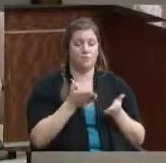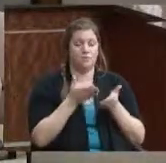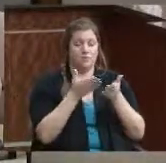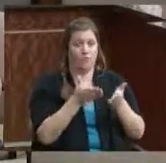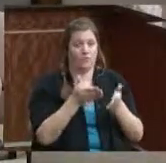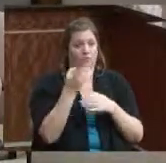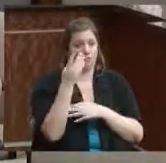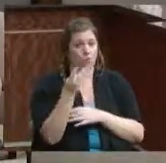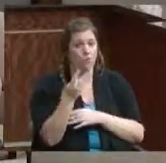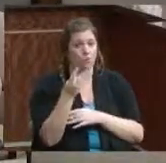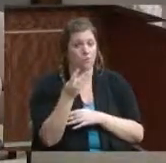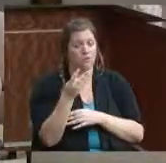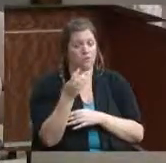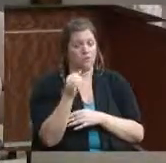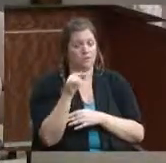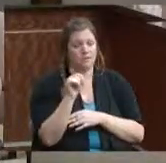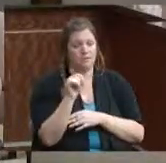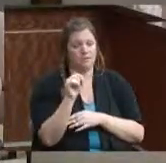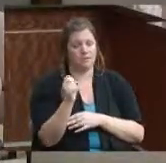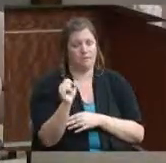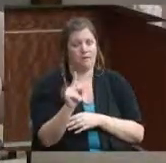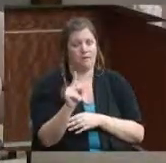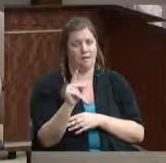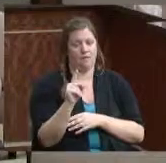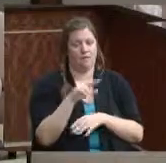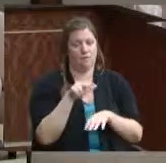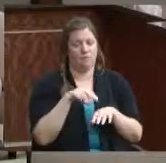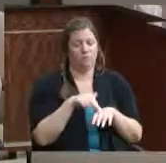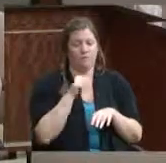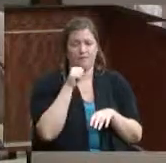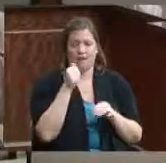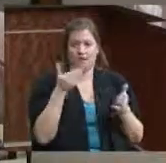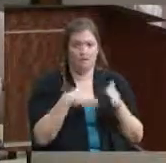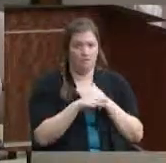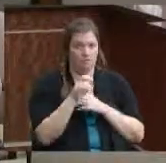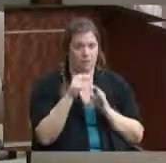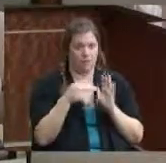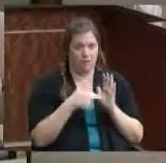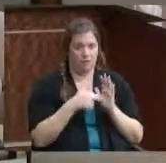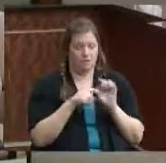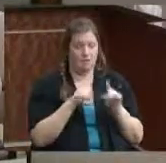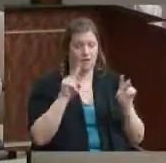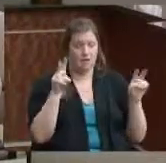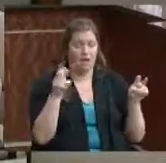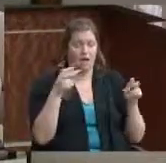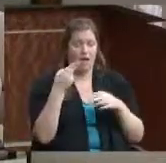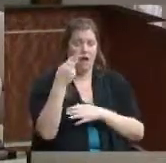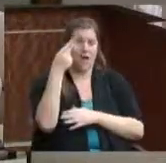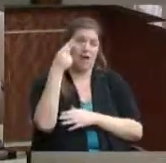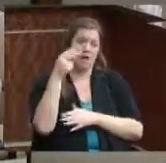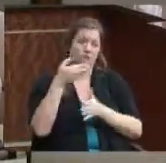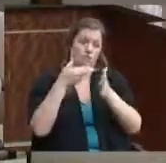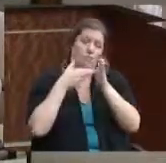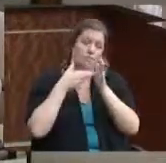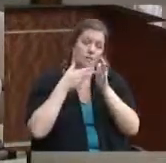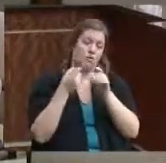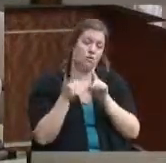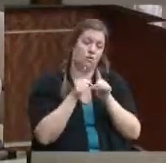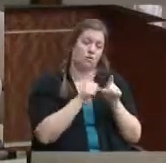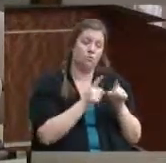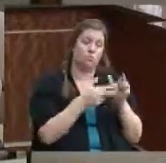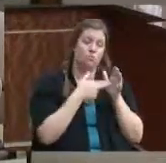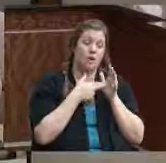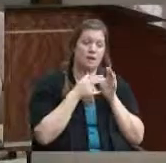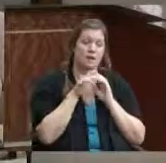provides four setback requirements that are currently not in the regulations, as well as a height requirement. It also requires